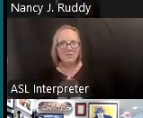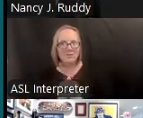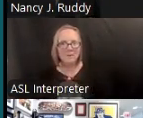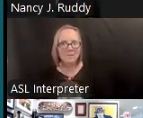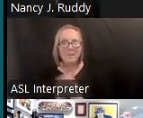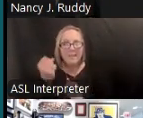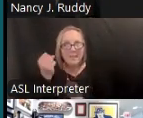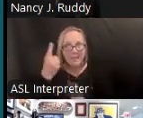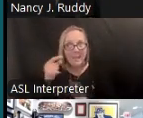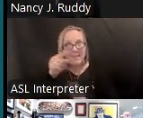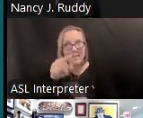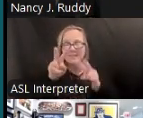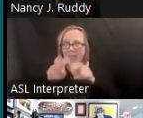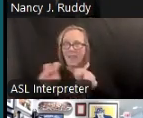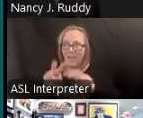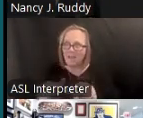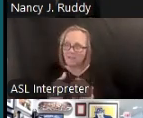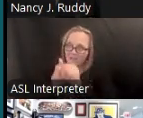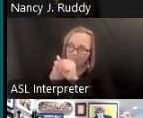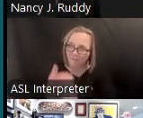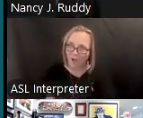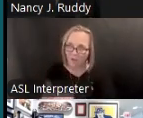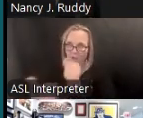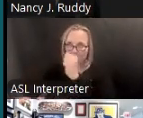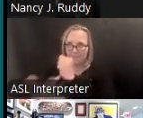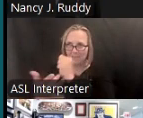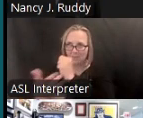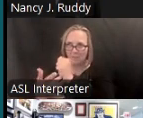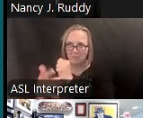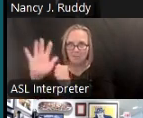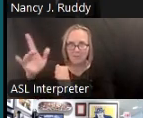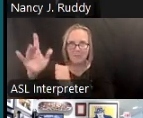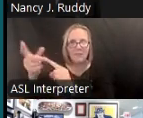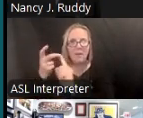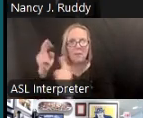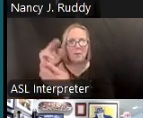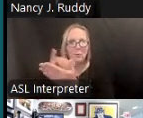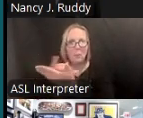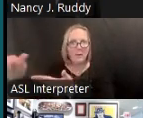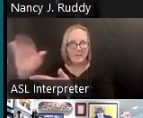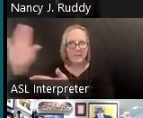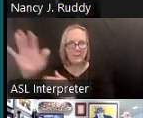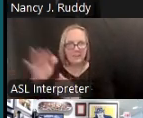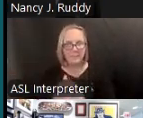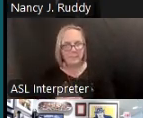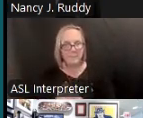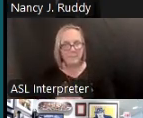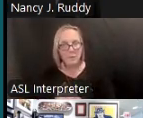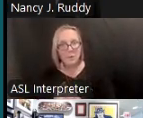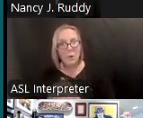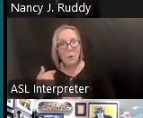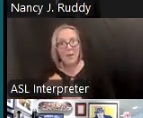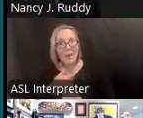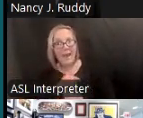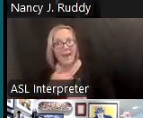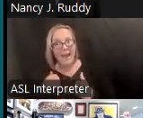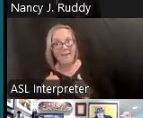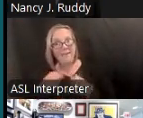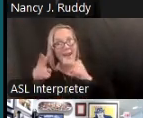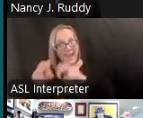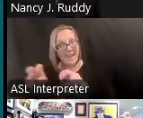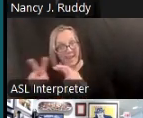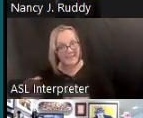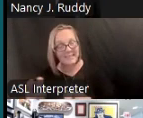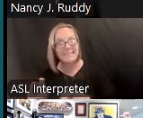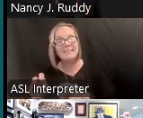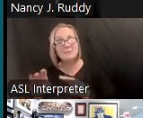city's Environmental Quality Review Technical Manual. In addition to these analyses, the EIS